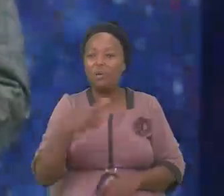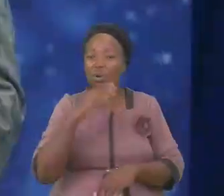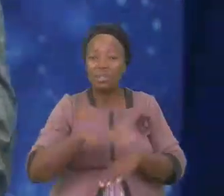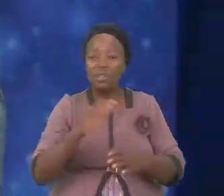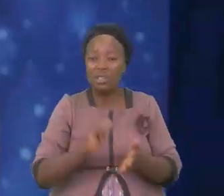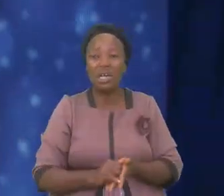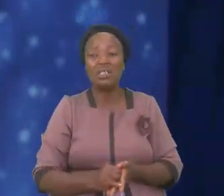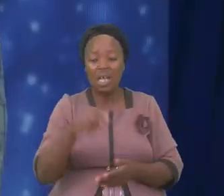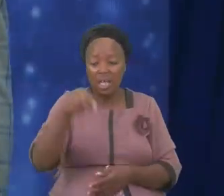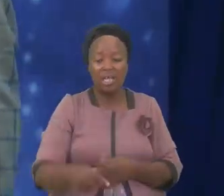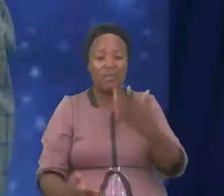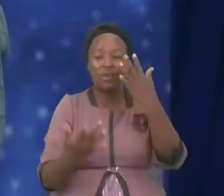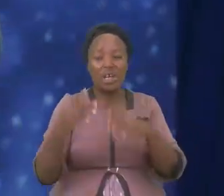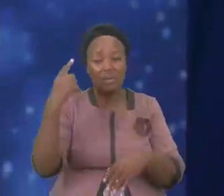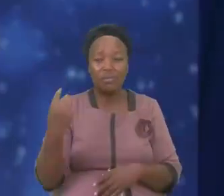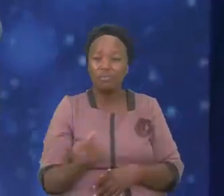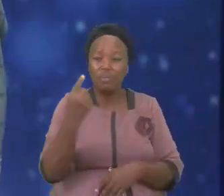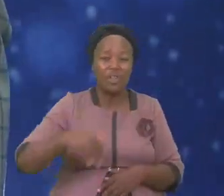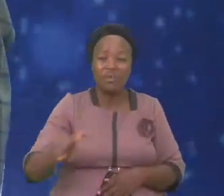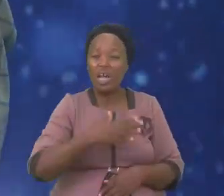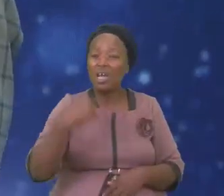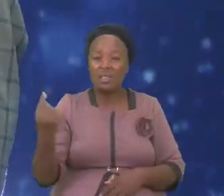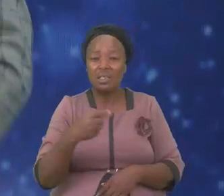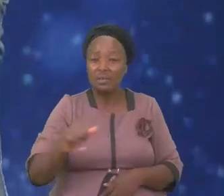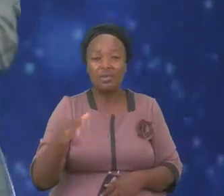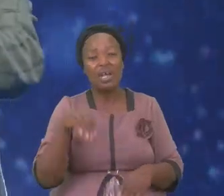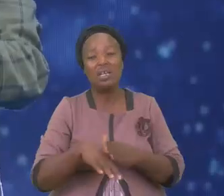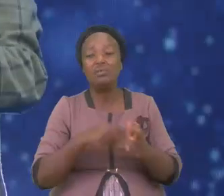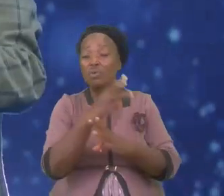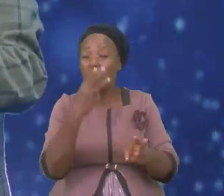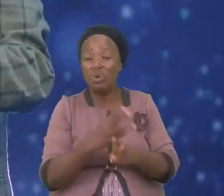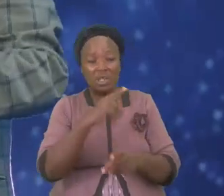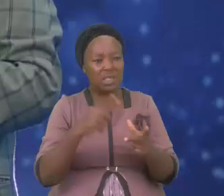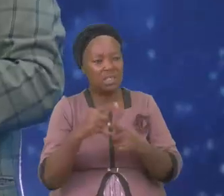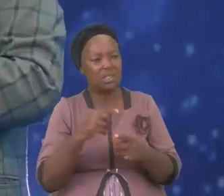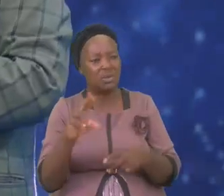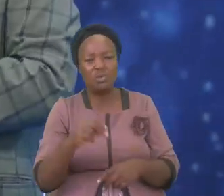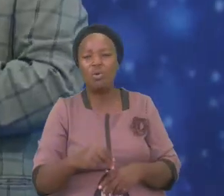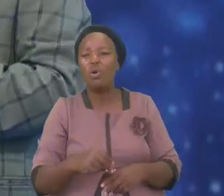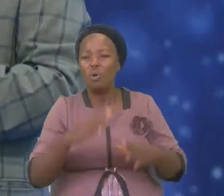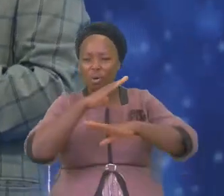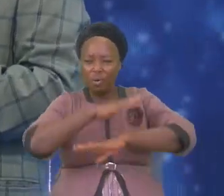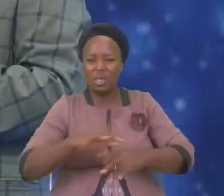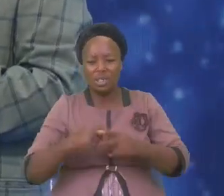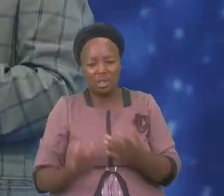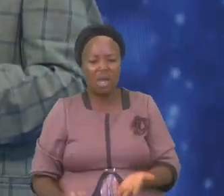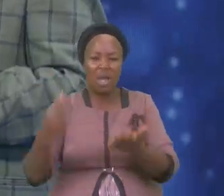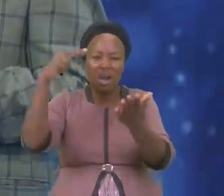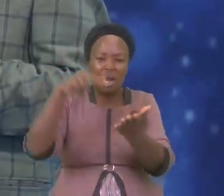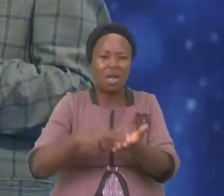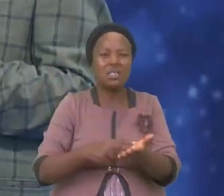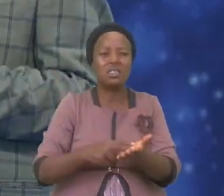ye and depart, for this is not your rest. Because it is polluted.